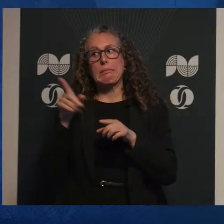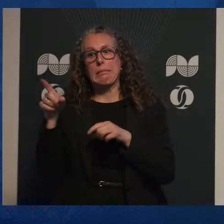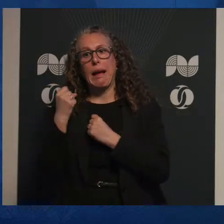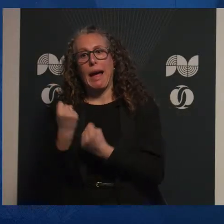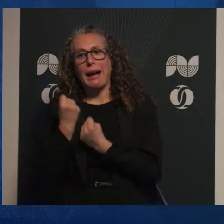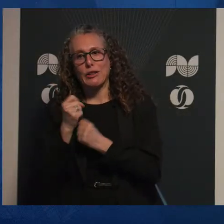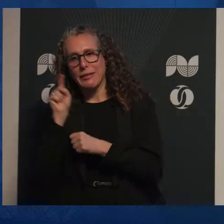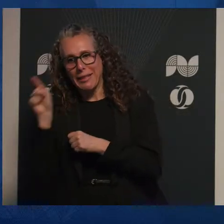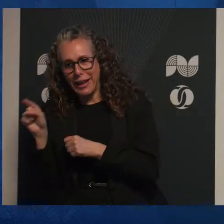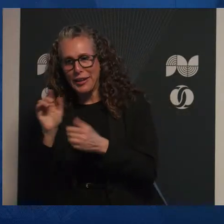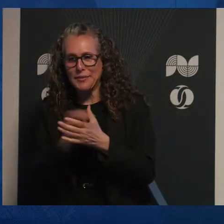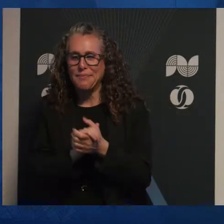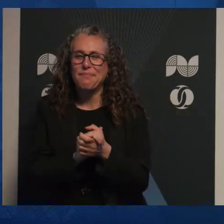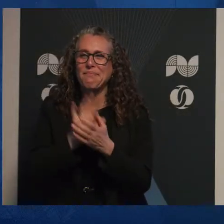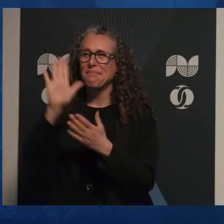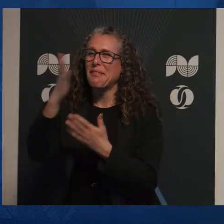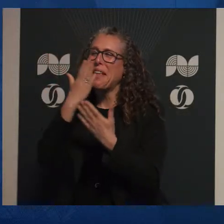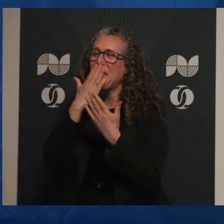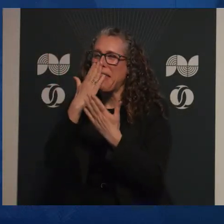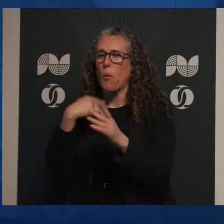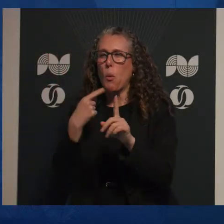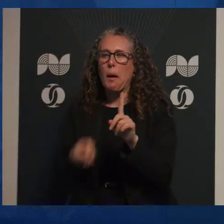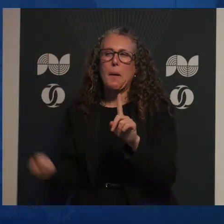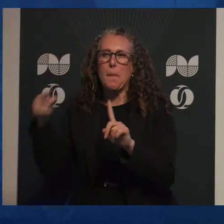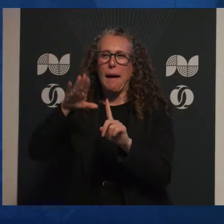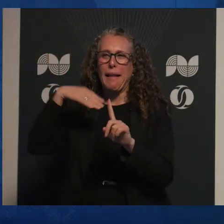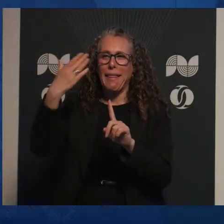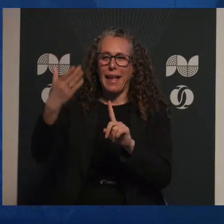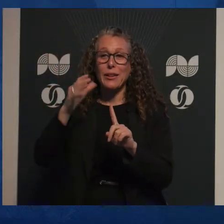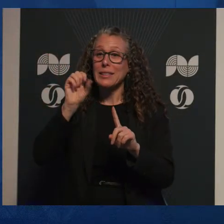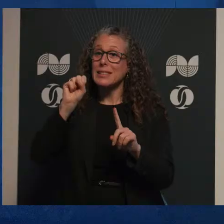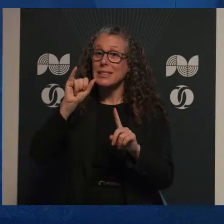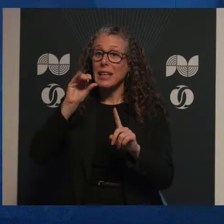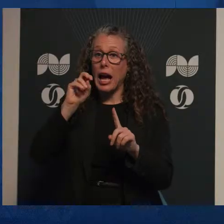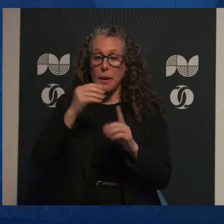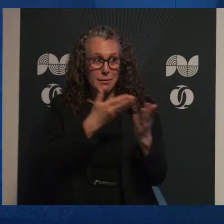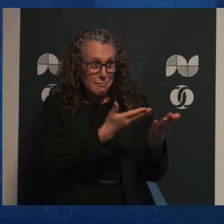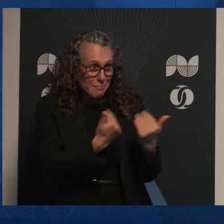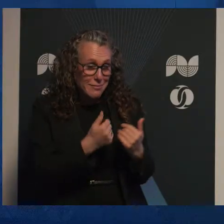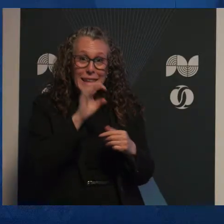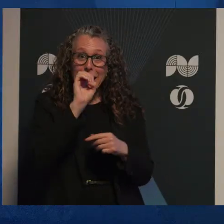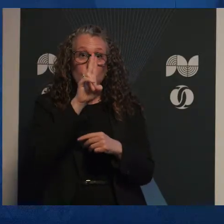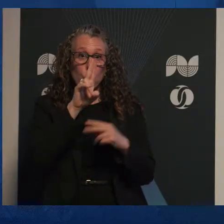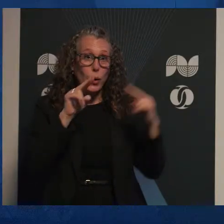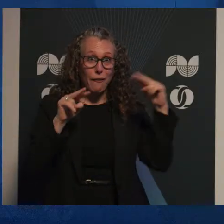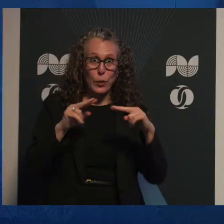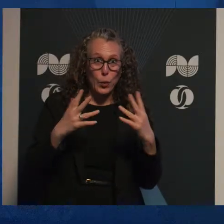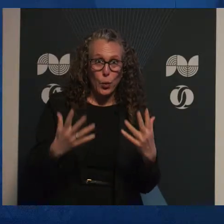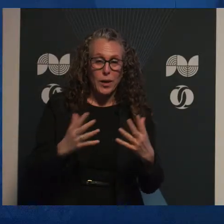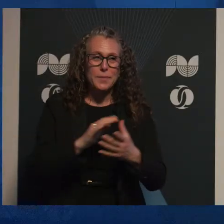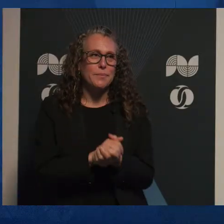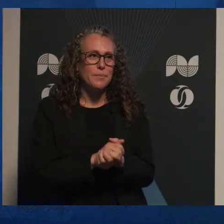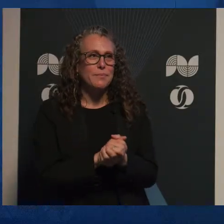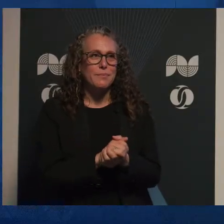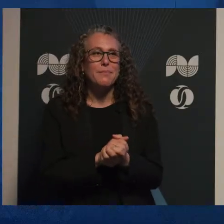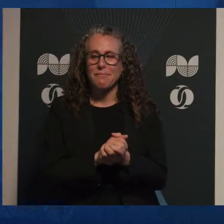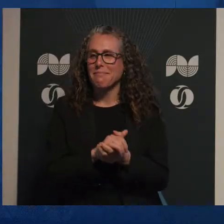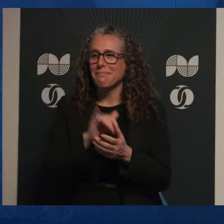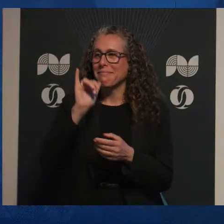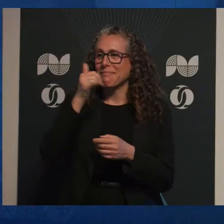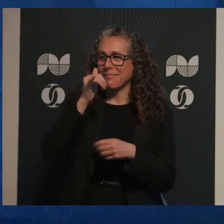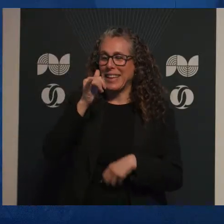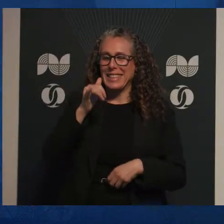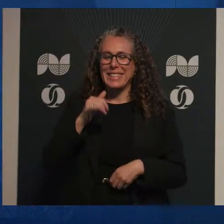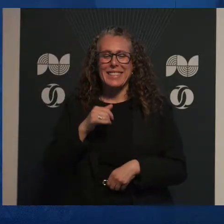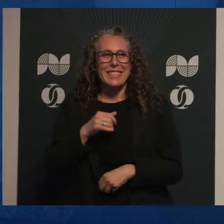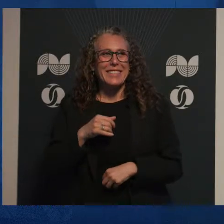several of those examples, I'm sure. Simon, the EU view, please. I think if I can just pick up, Martin, where you summarised Doina's very